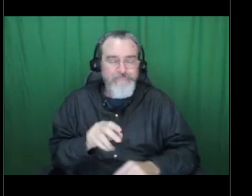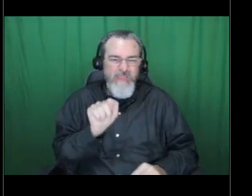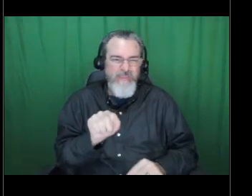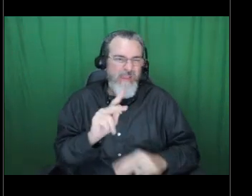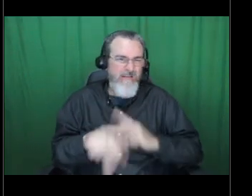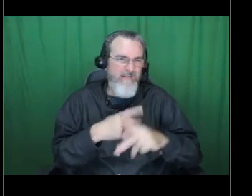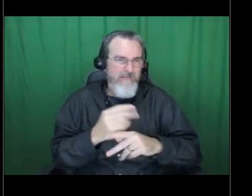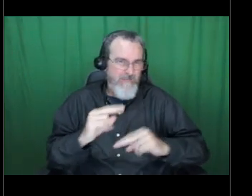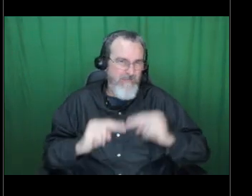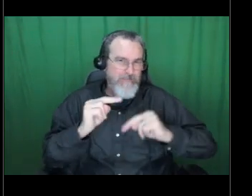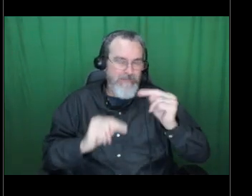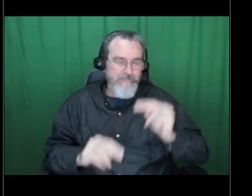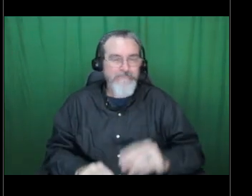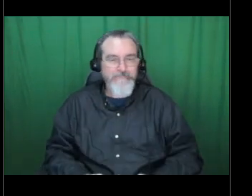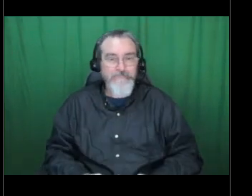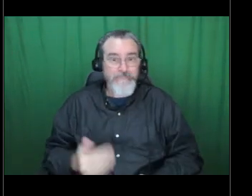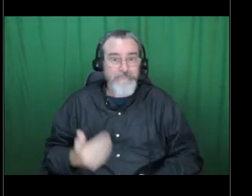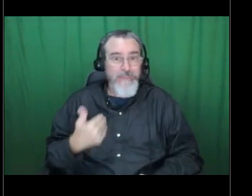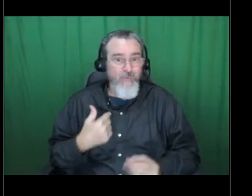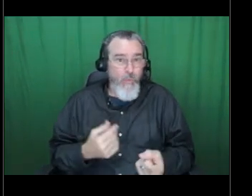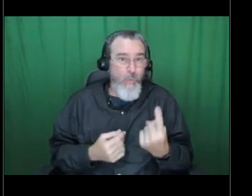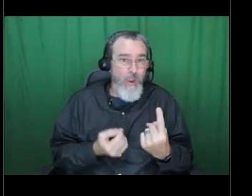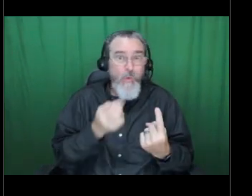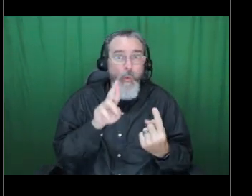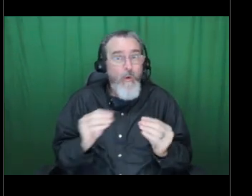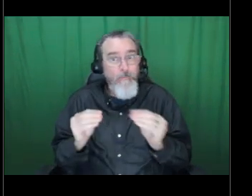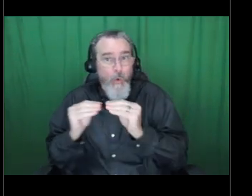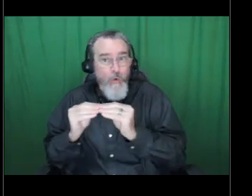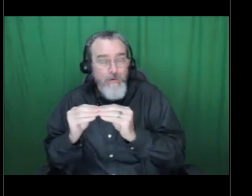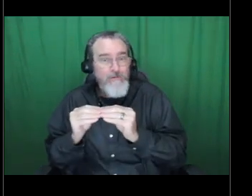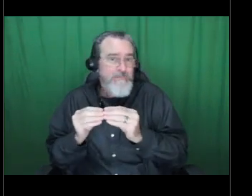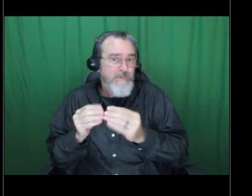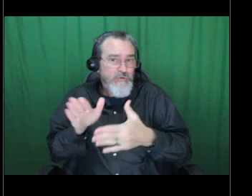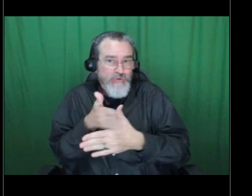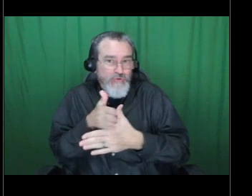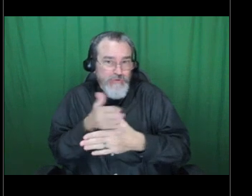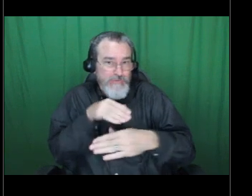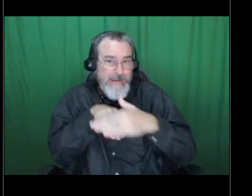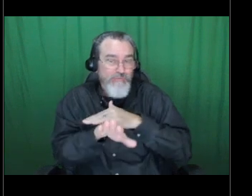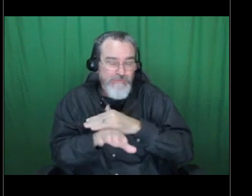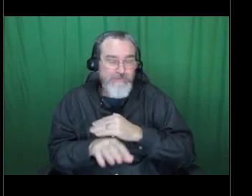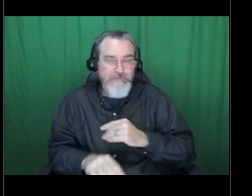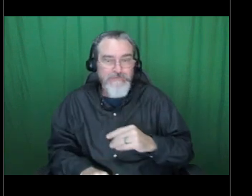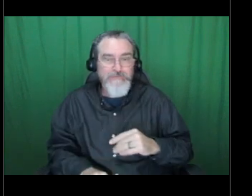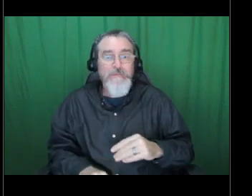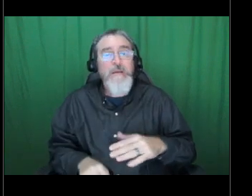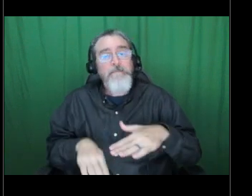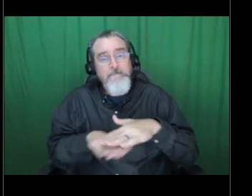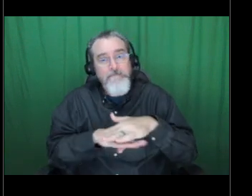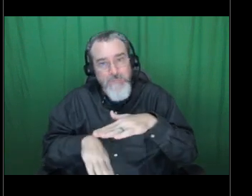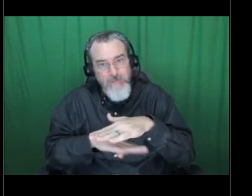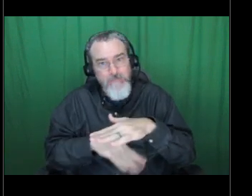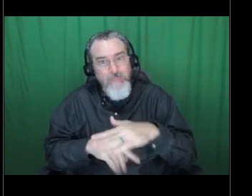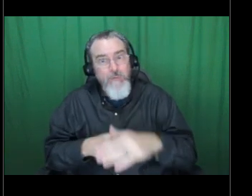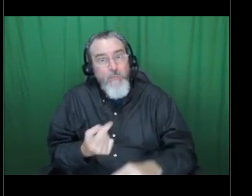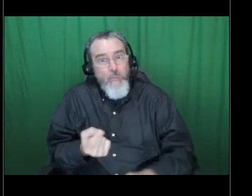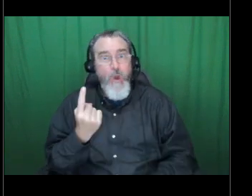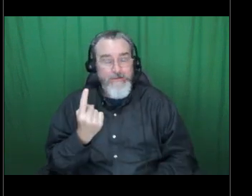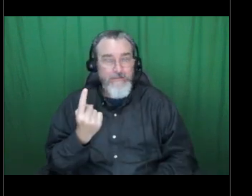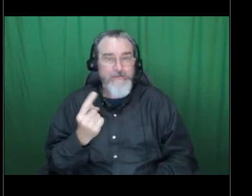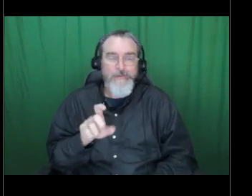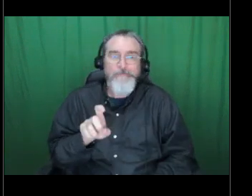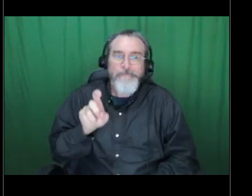entrances, the guidelines provide that at least one of these entrances shall